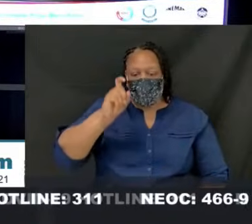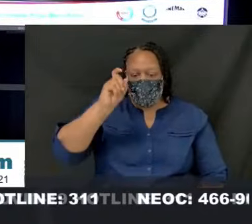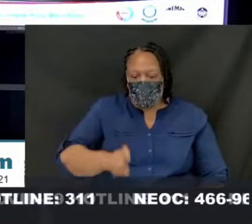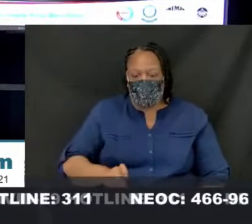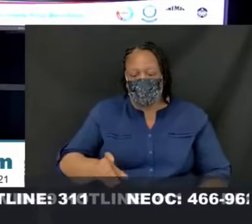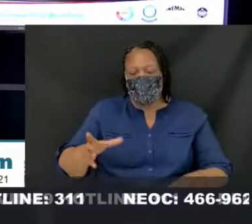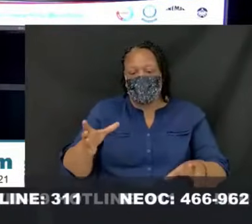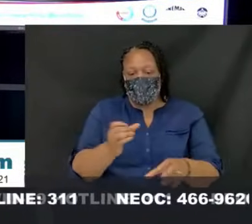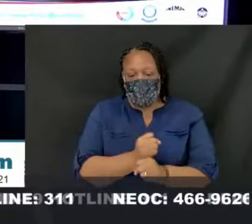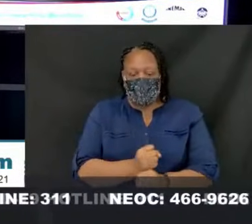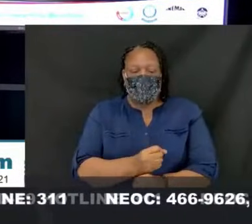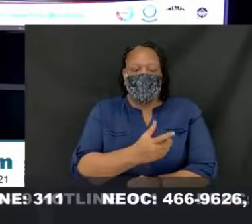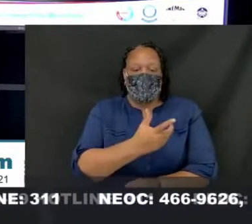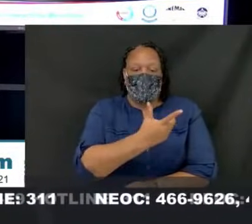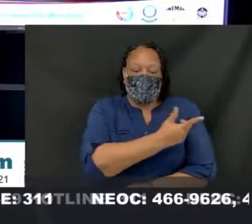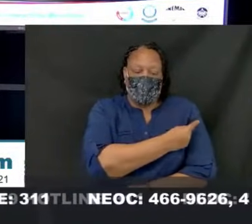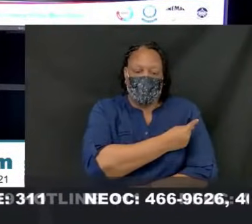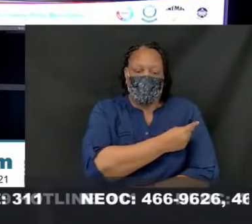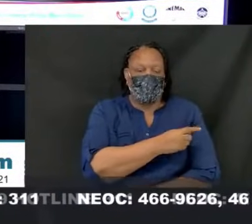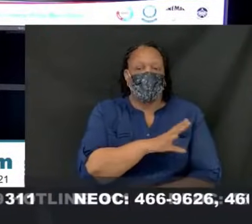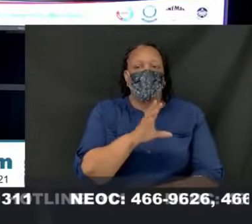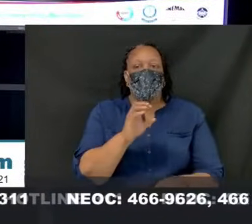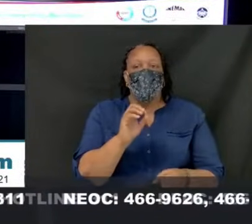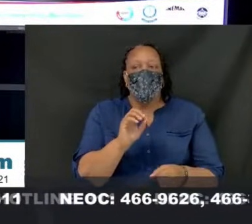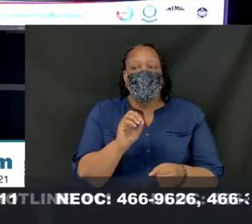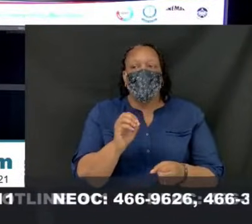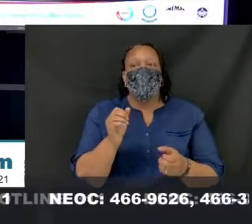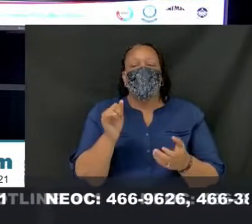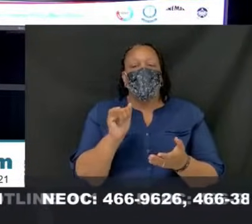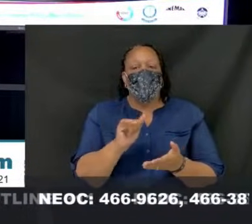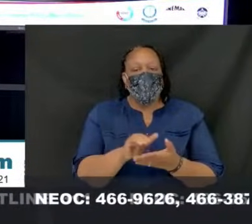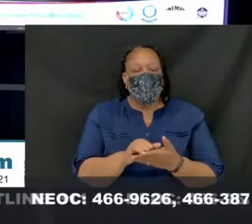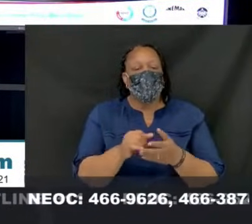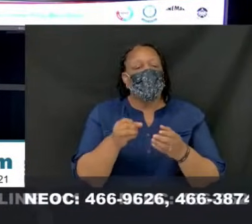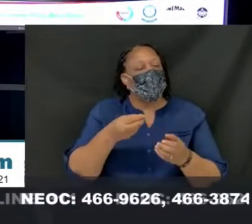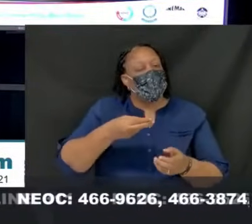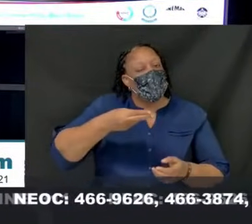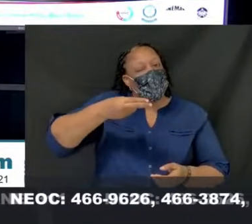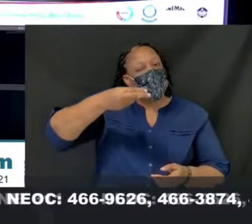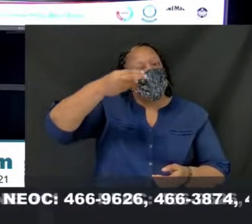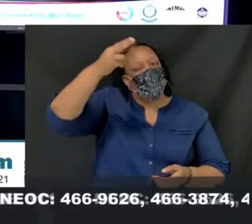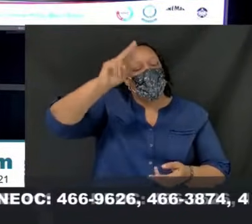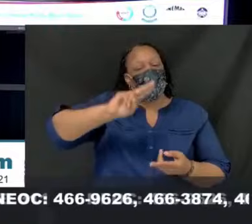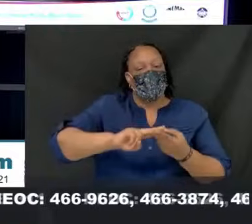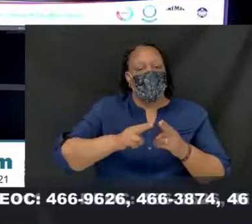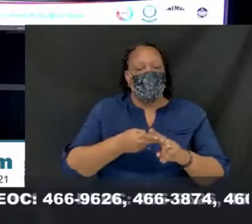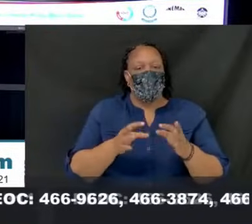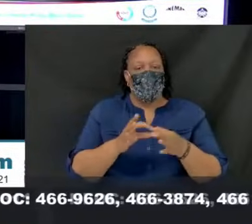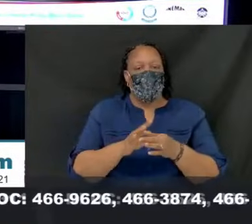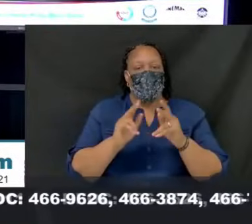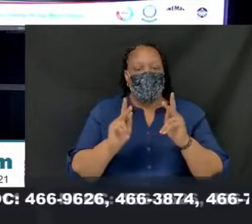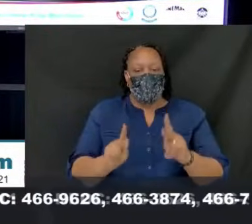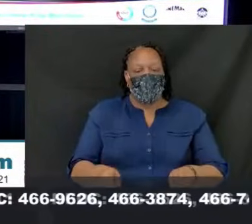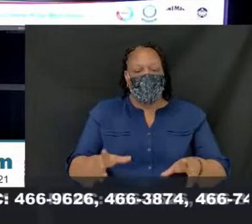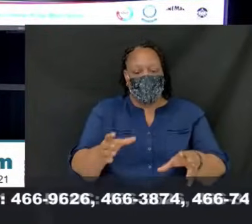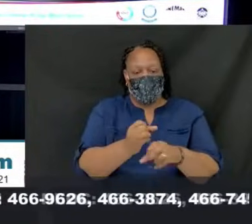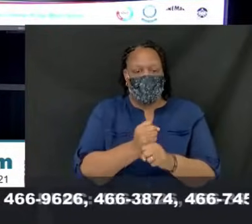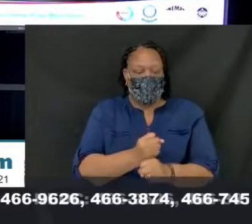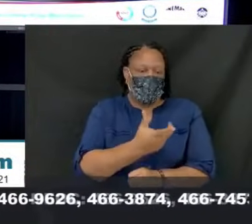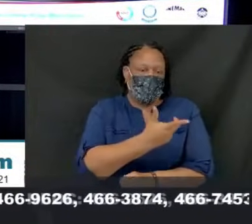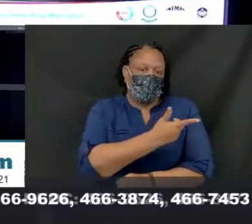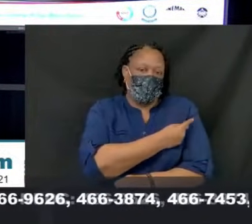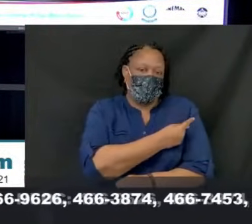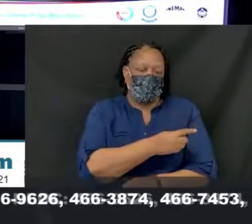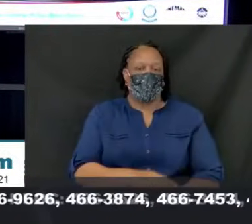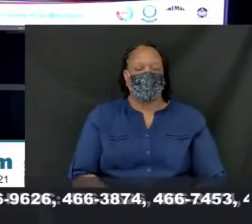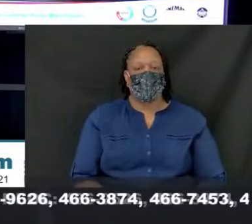mandate, on the population of a country with that type of high level of vaccinations. In all of the